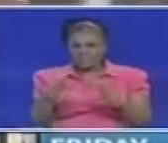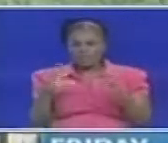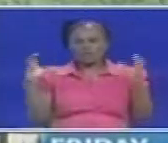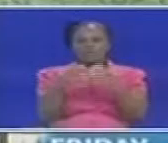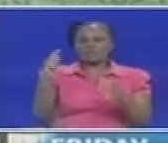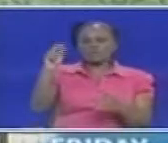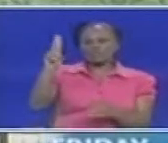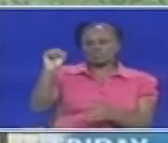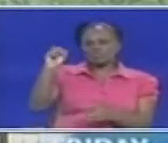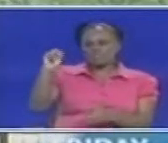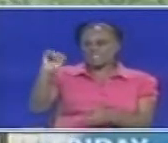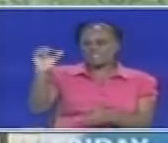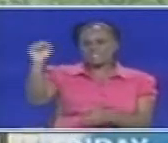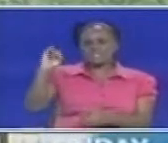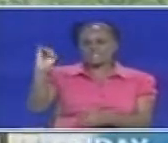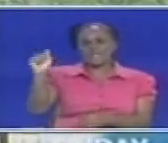Tunisia.